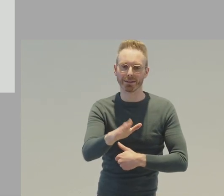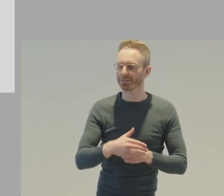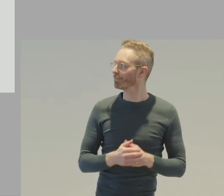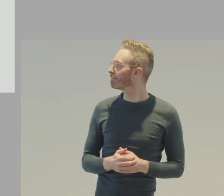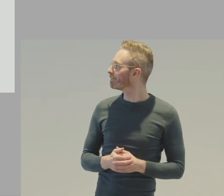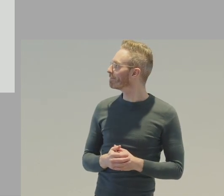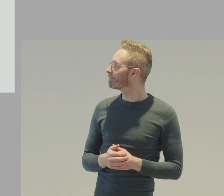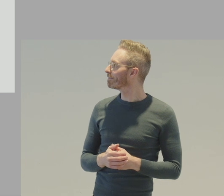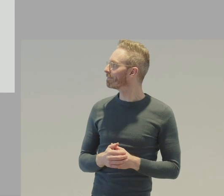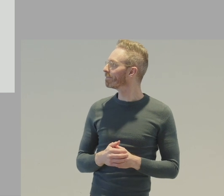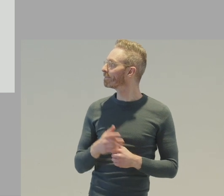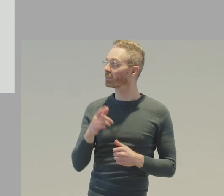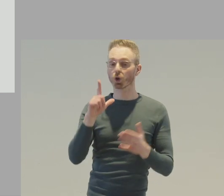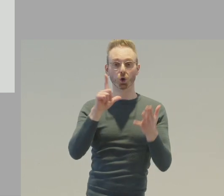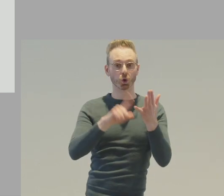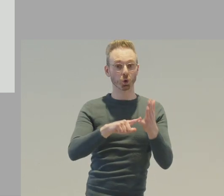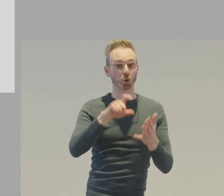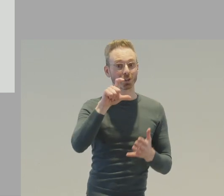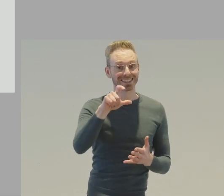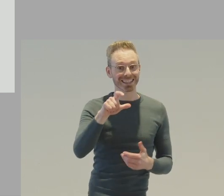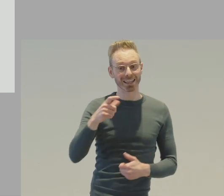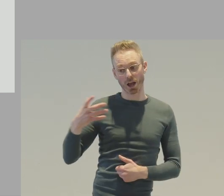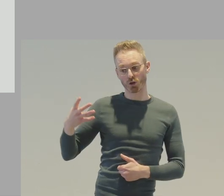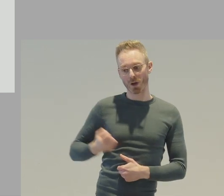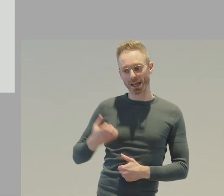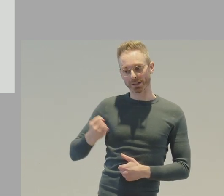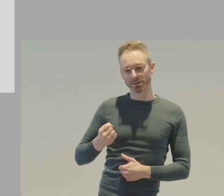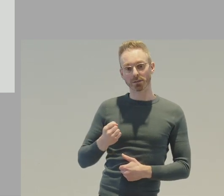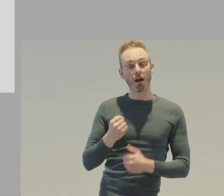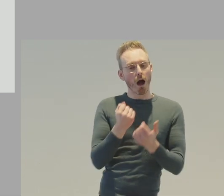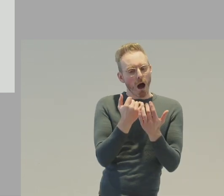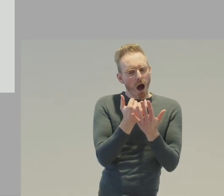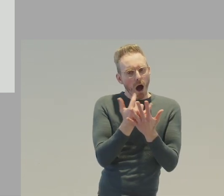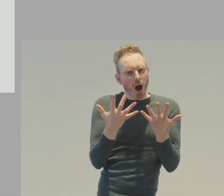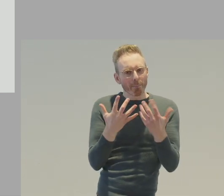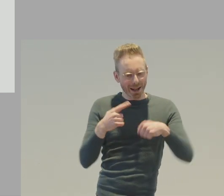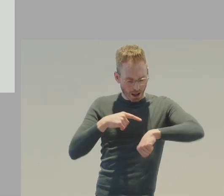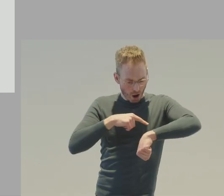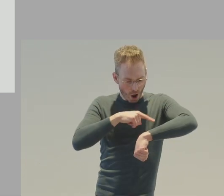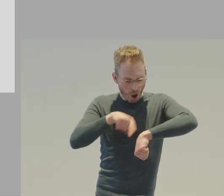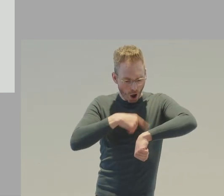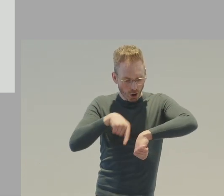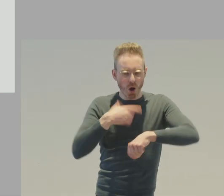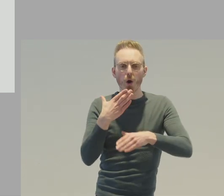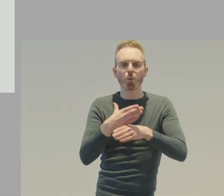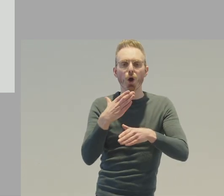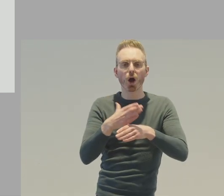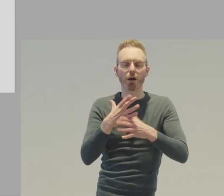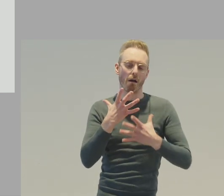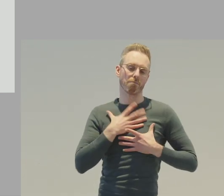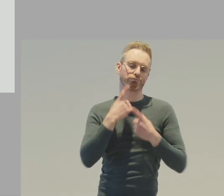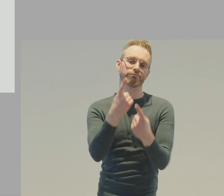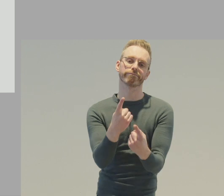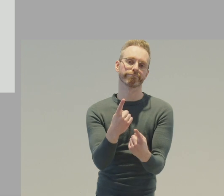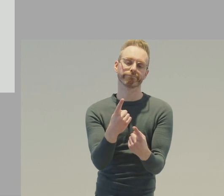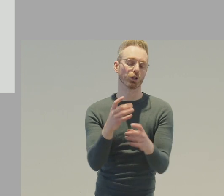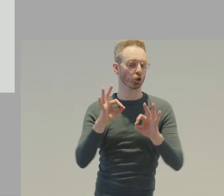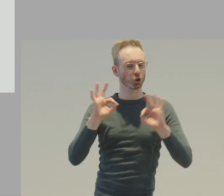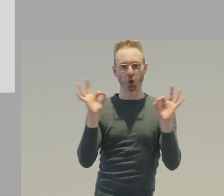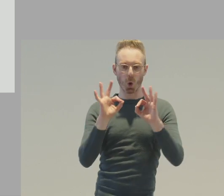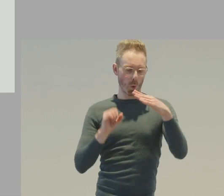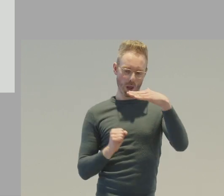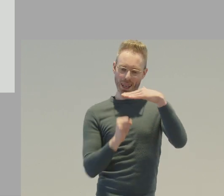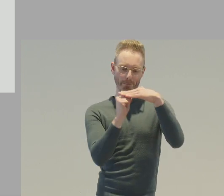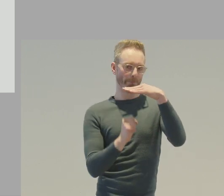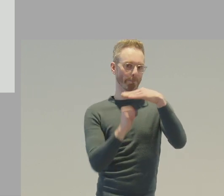how many hours you can work if you're on universal credit. Okay, there sometimes is with employment support allowance. Universal credit, there is no limit to how